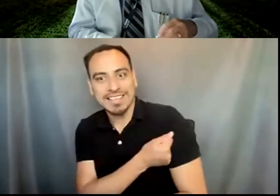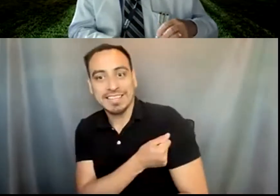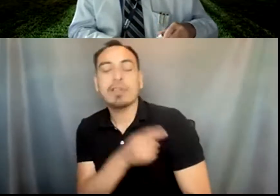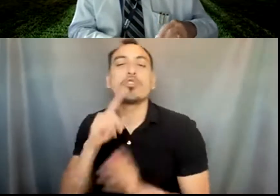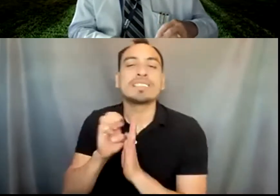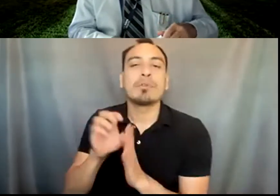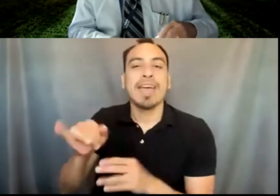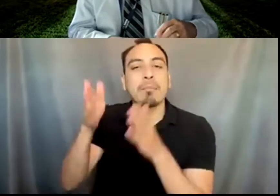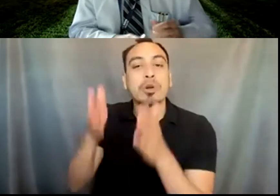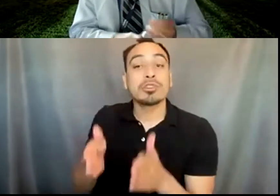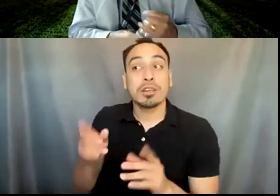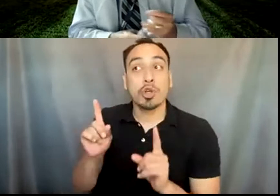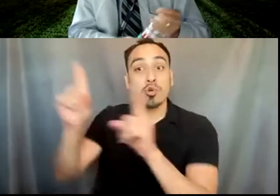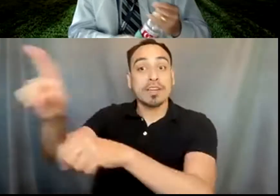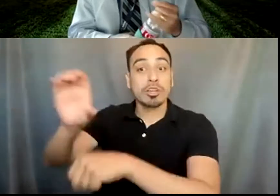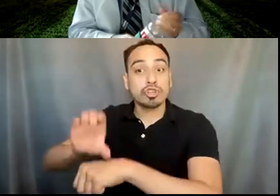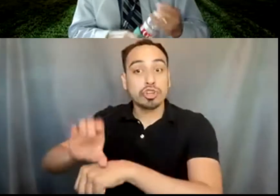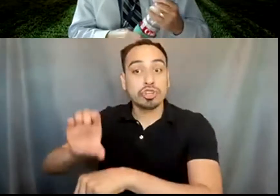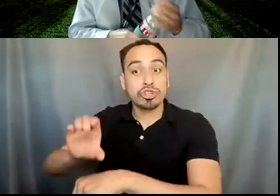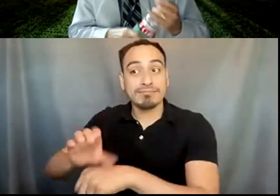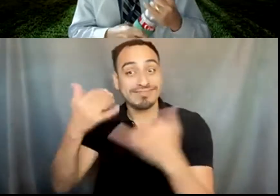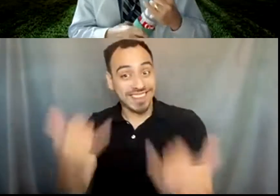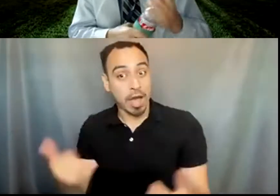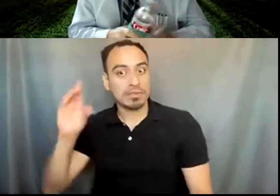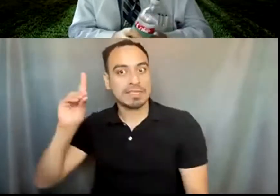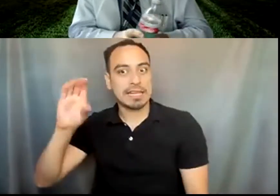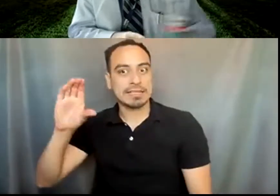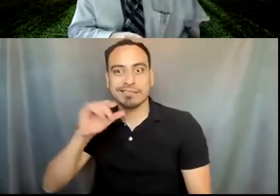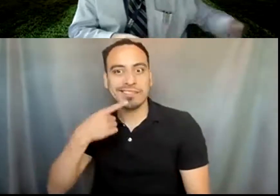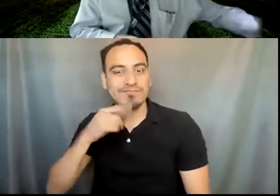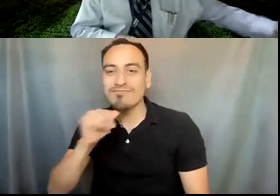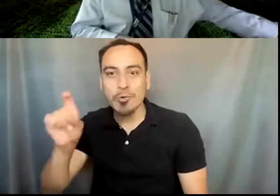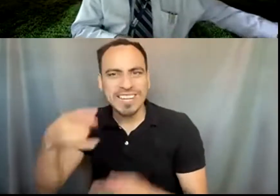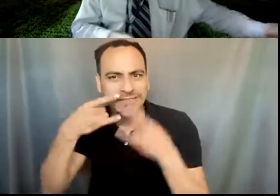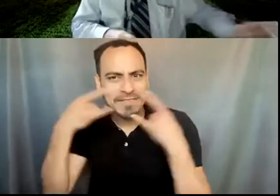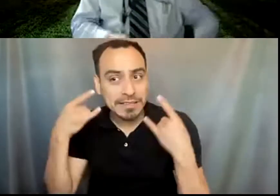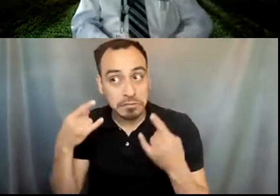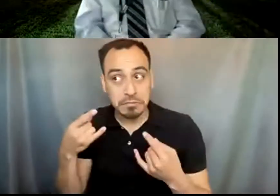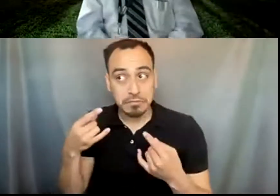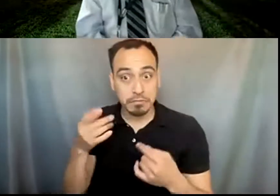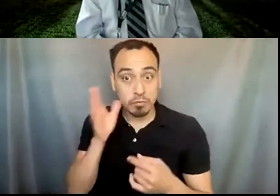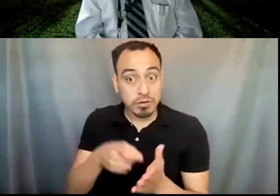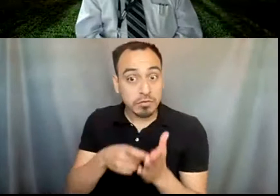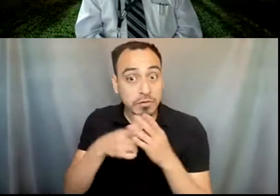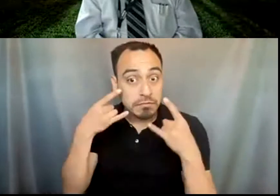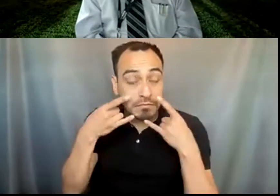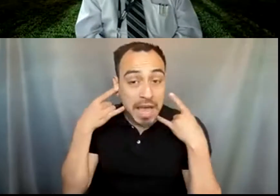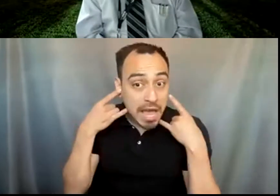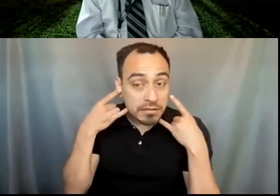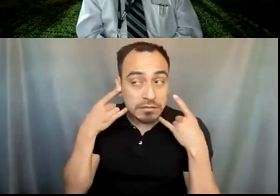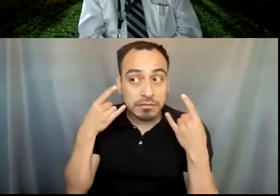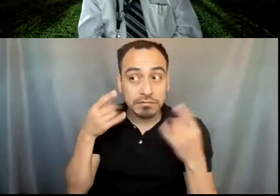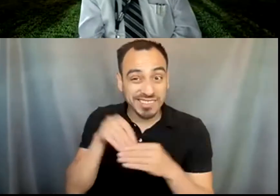church. Can they remove their masks since they don't know who is or isn't vaccinated and they are? That's a good